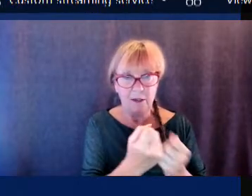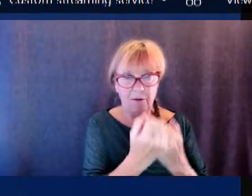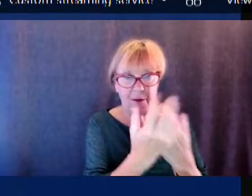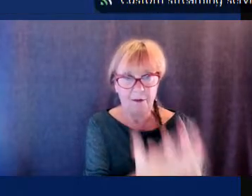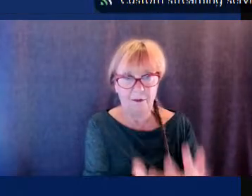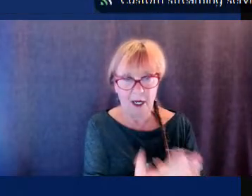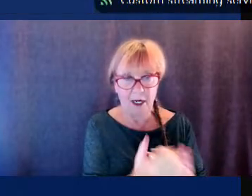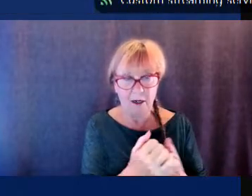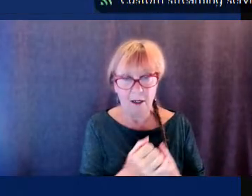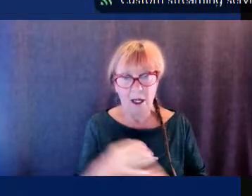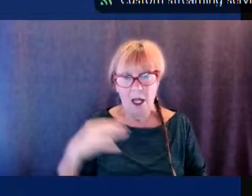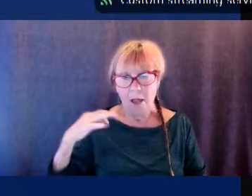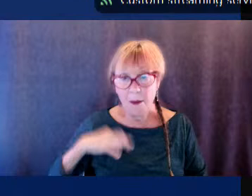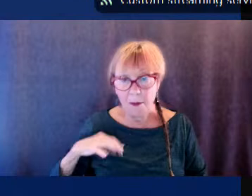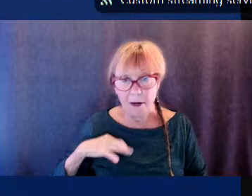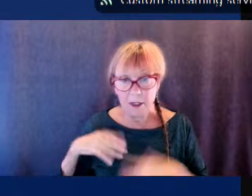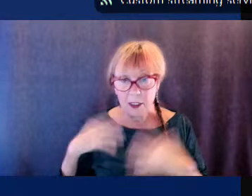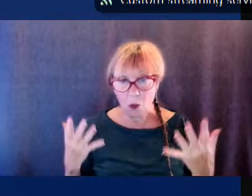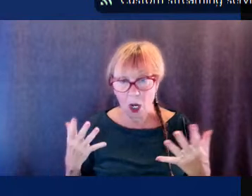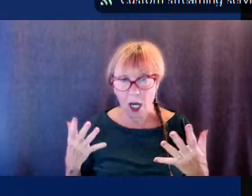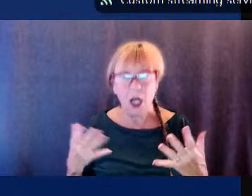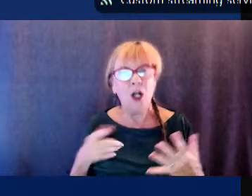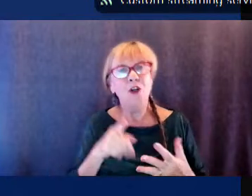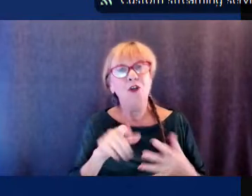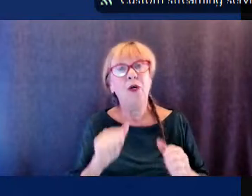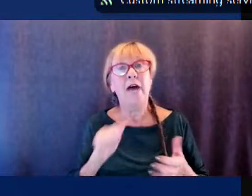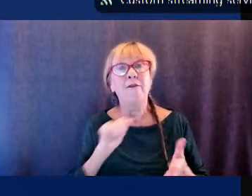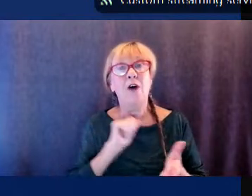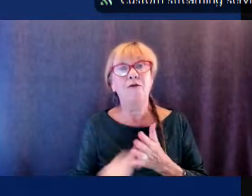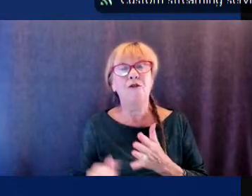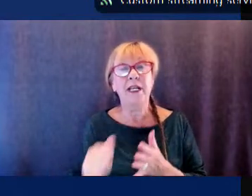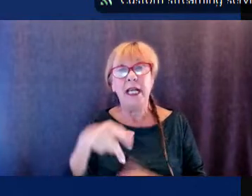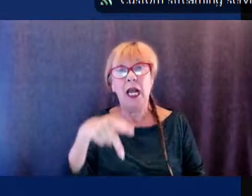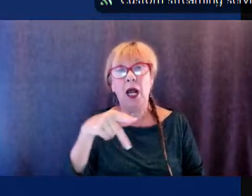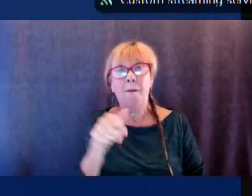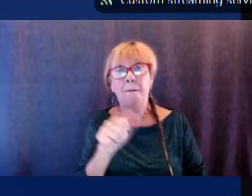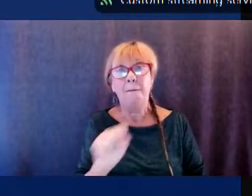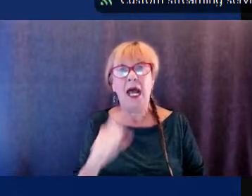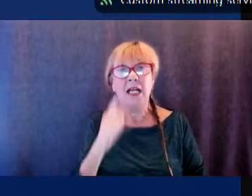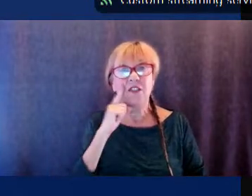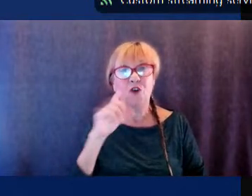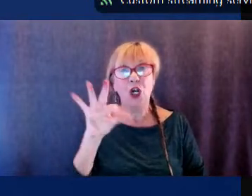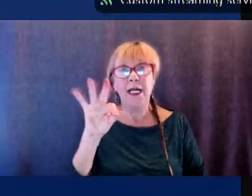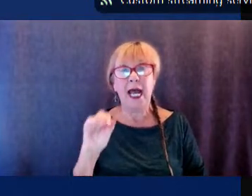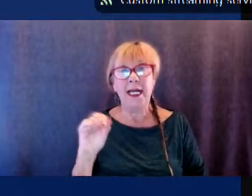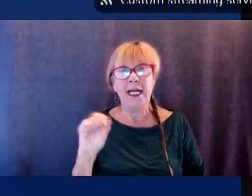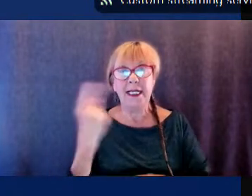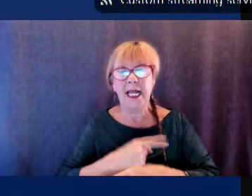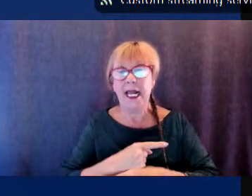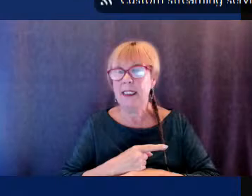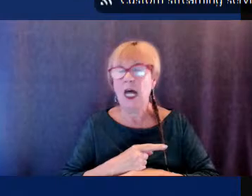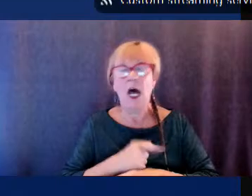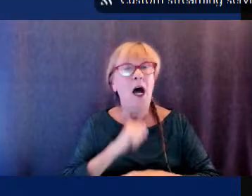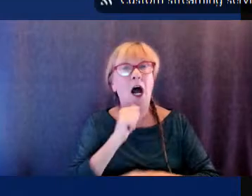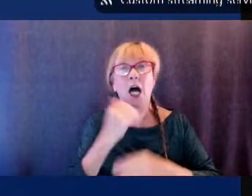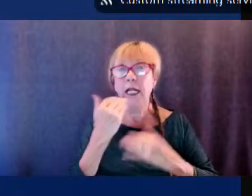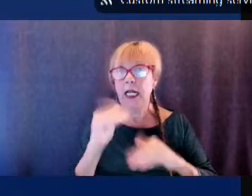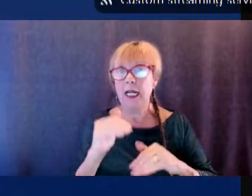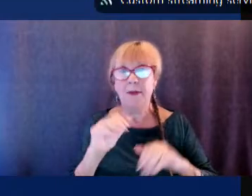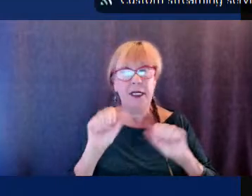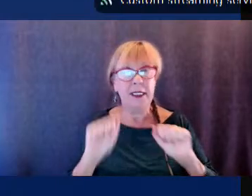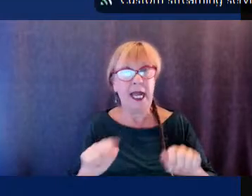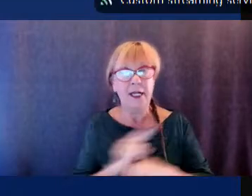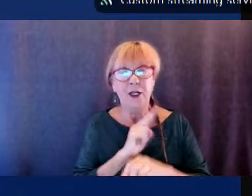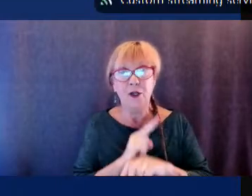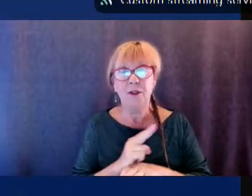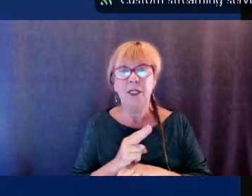benefits are people get a free pass for 90 days when they enroll. It's an unlimited free rides they can use on Metro, bus, or